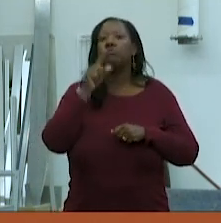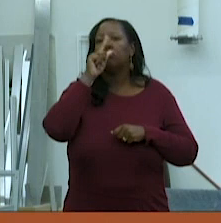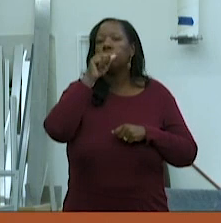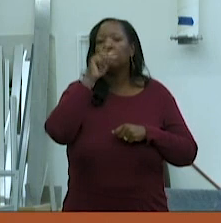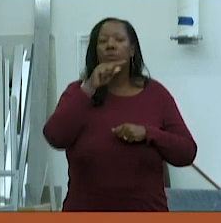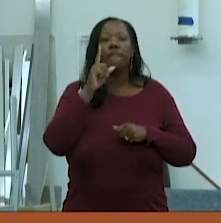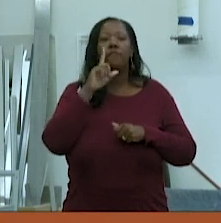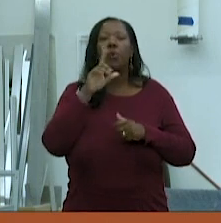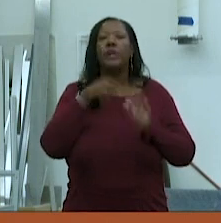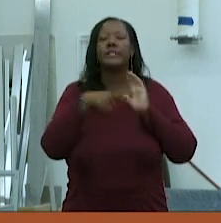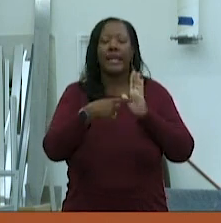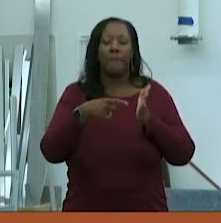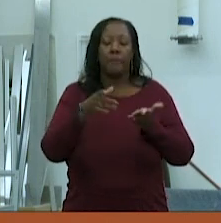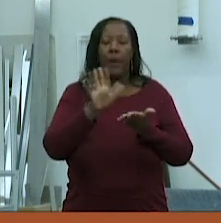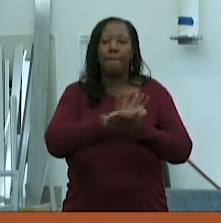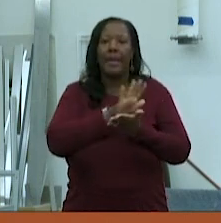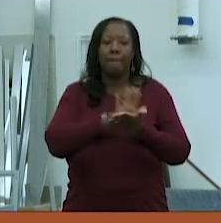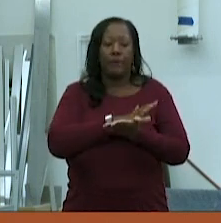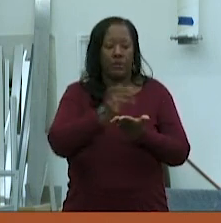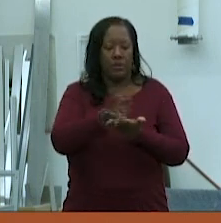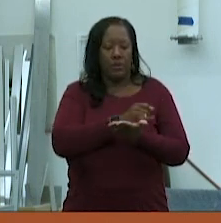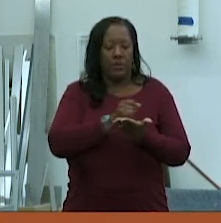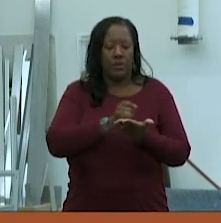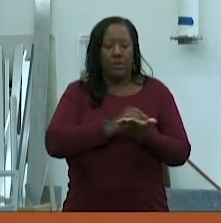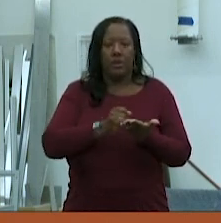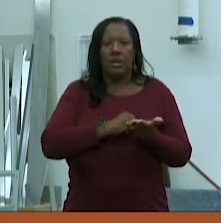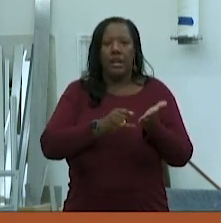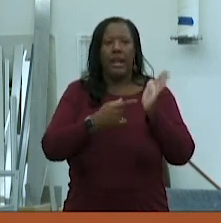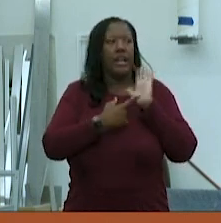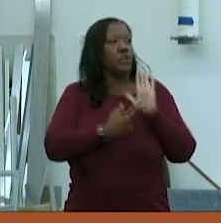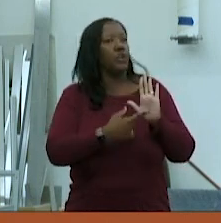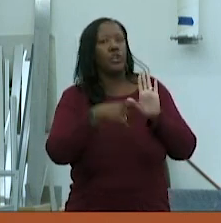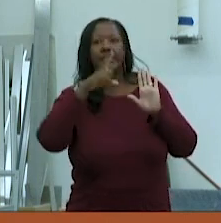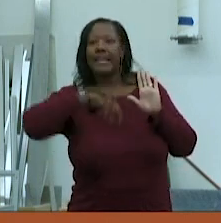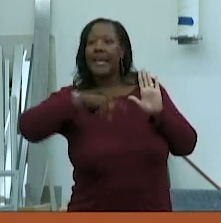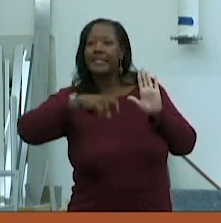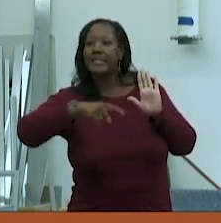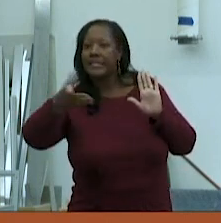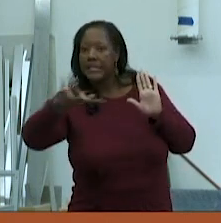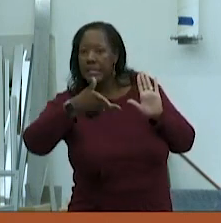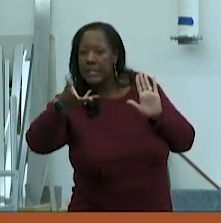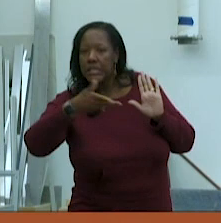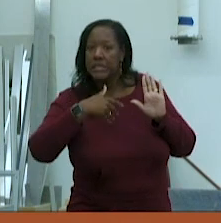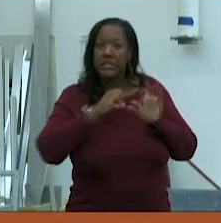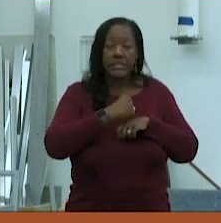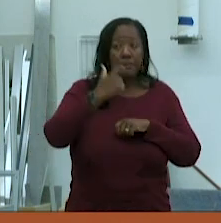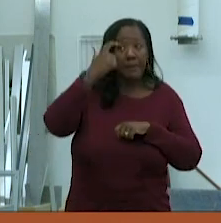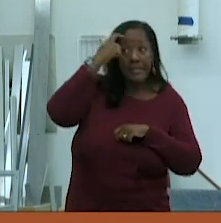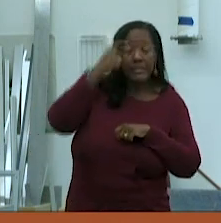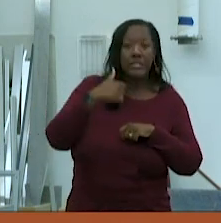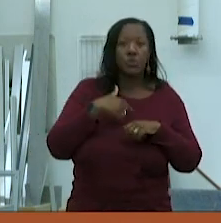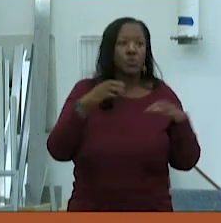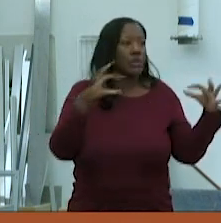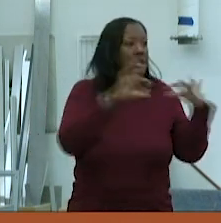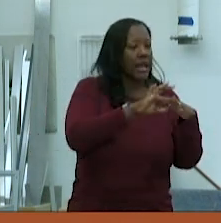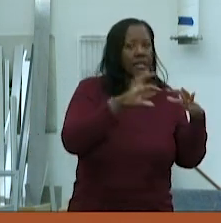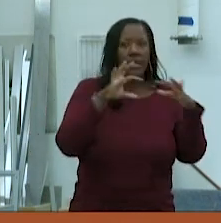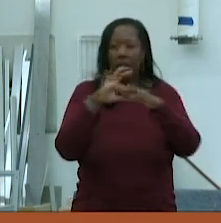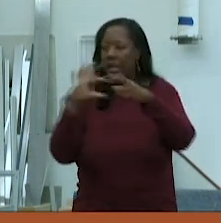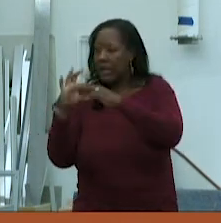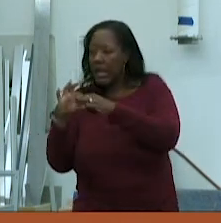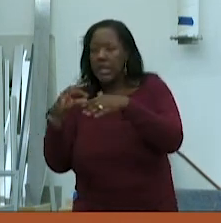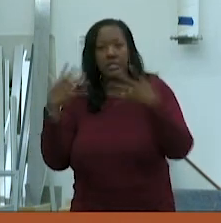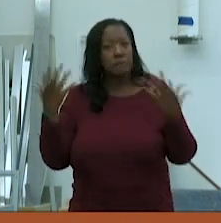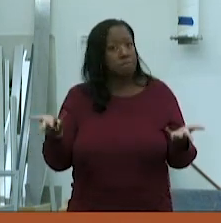piece of paper and you're out there in your museum with the audience, like engaging and testing and like, does it make sense to connect this icon and this icon? Simple stuff like